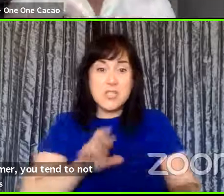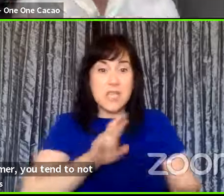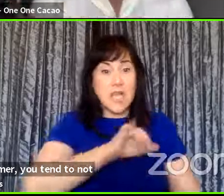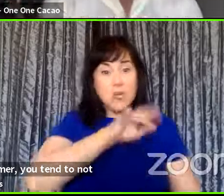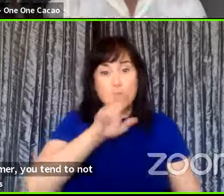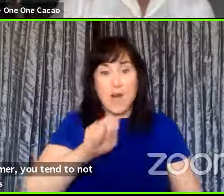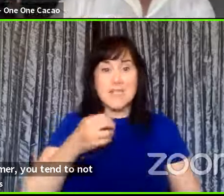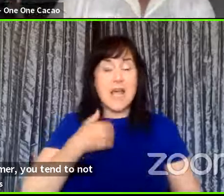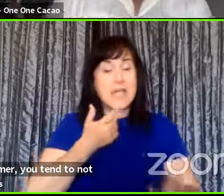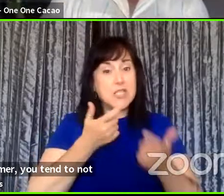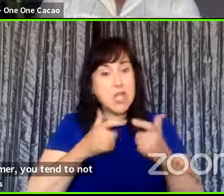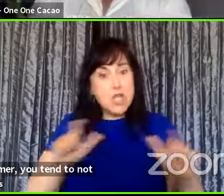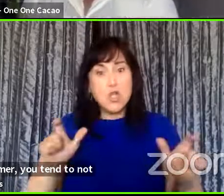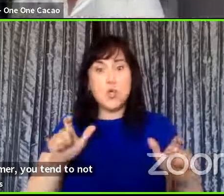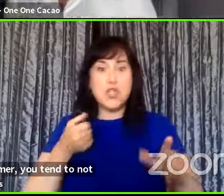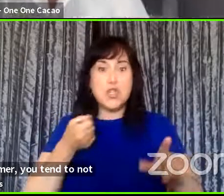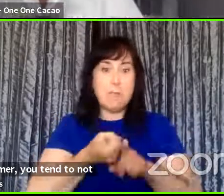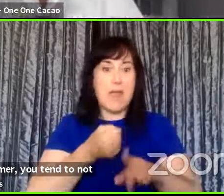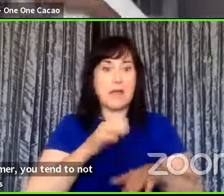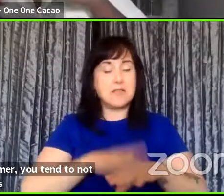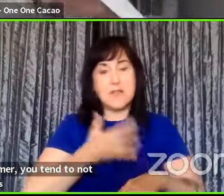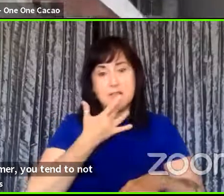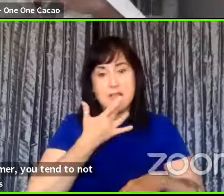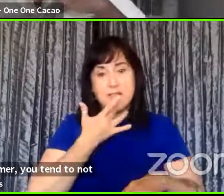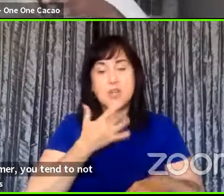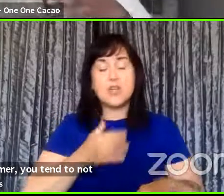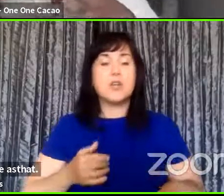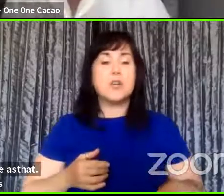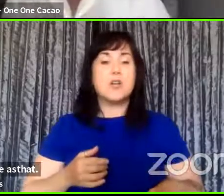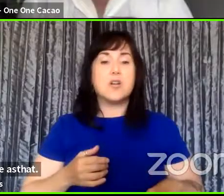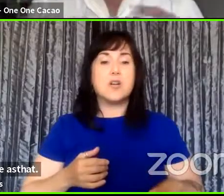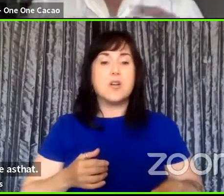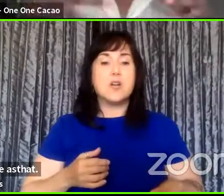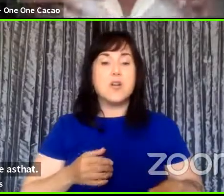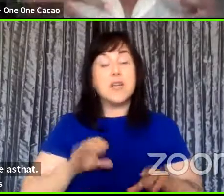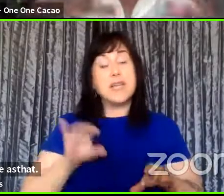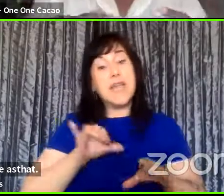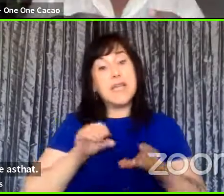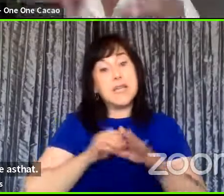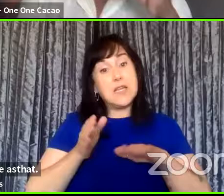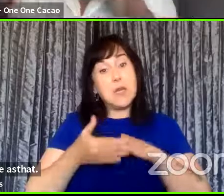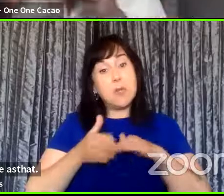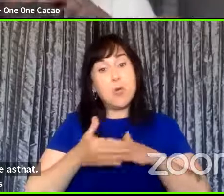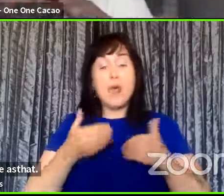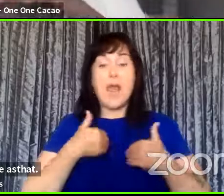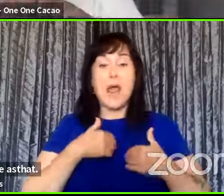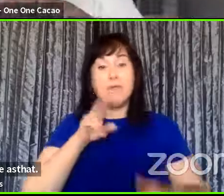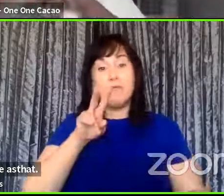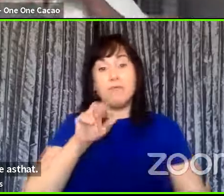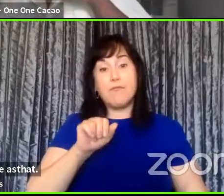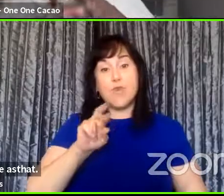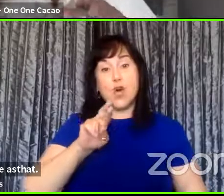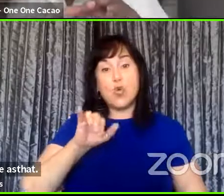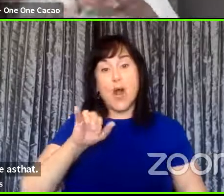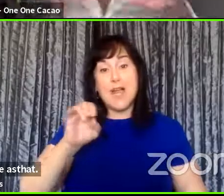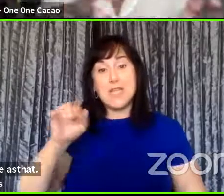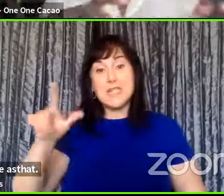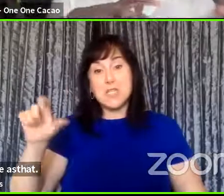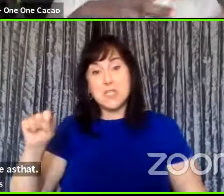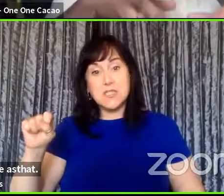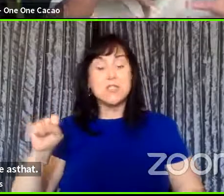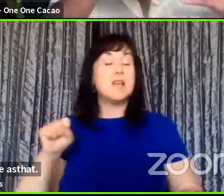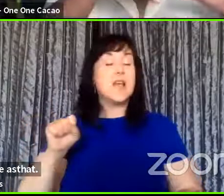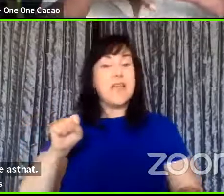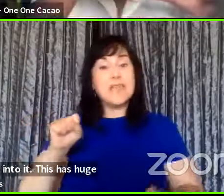the flavor of cacao. So within, as I said, the Caribbean, we have varietals which were almost picked and